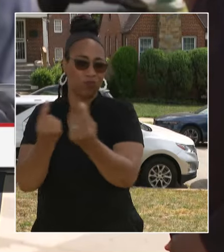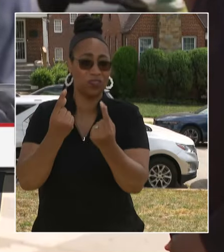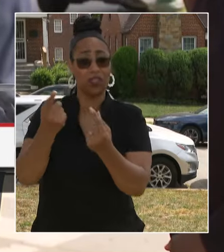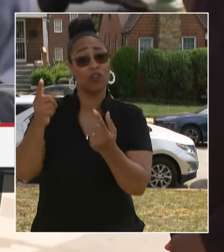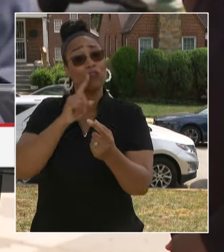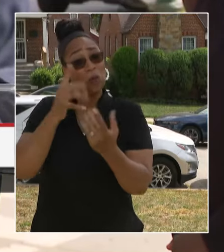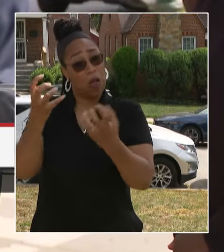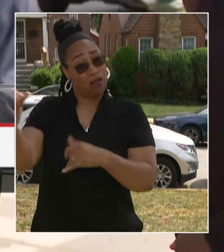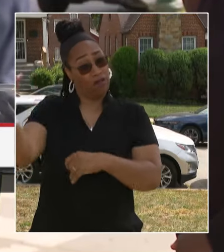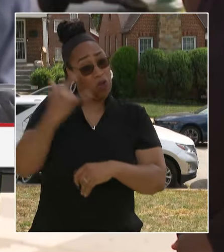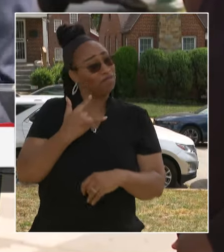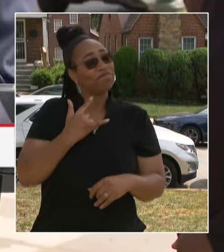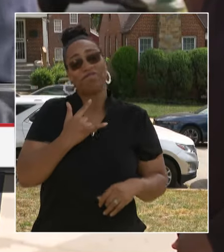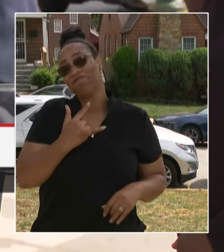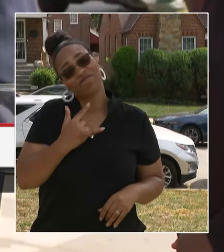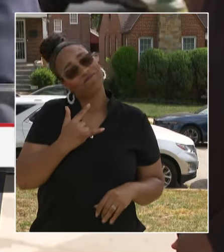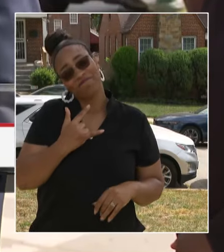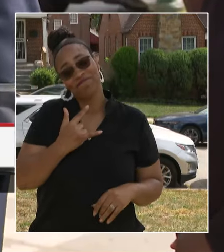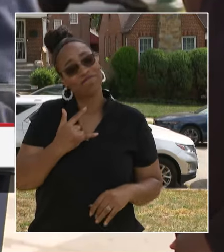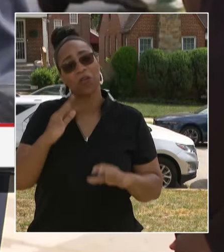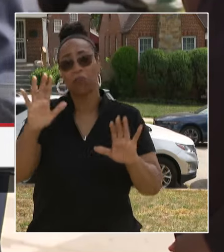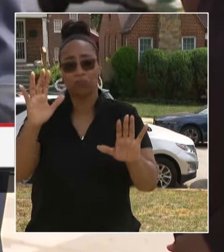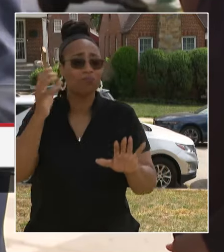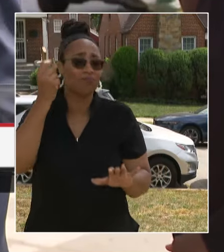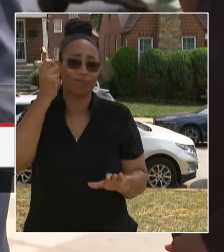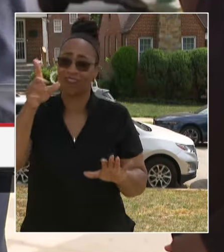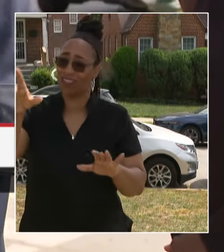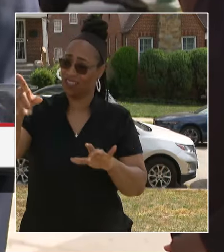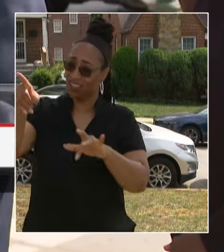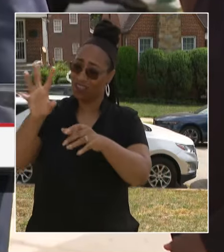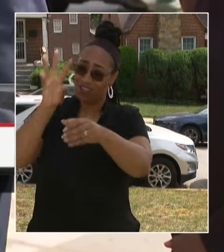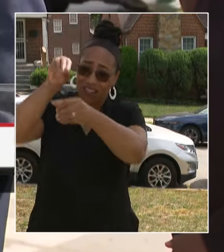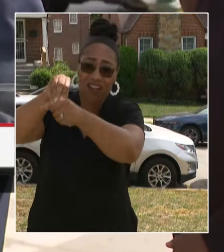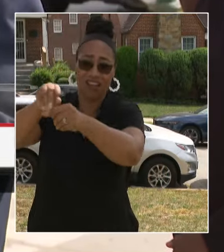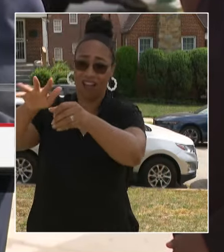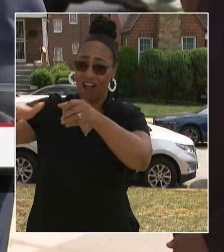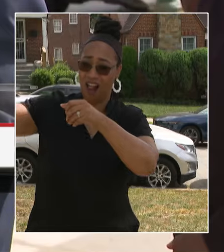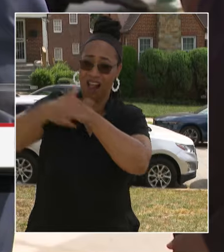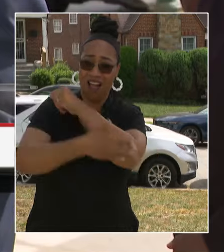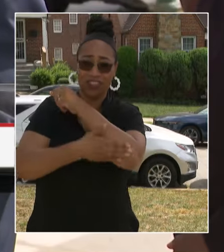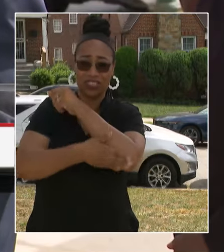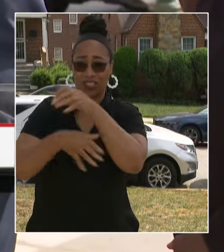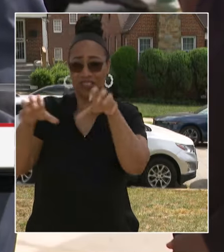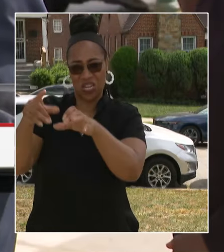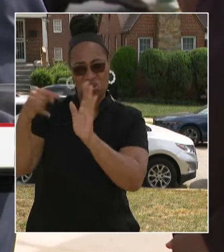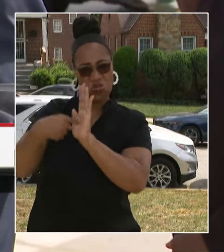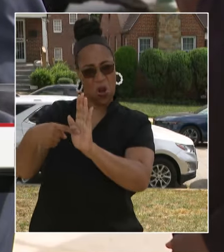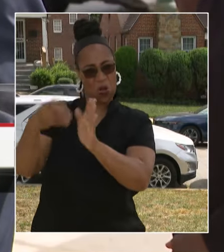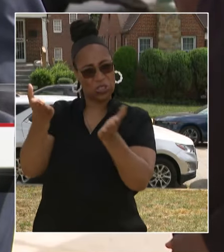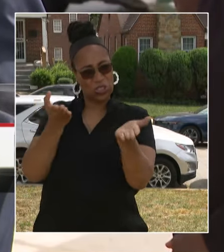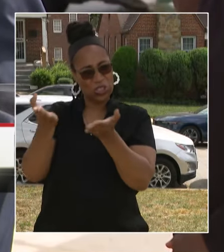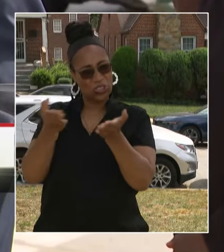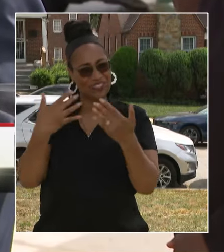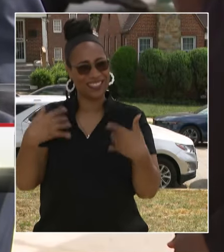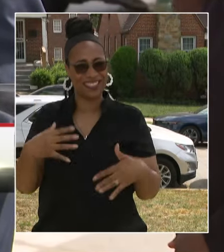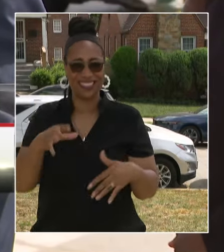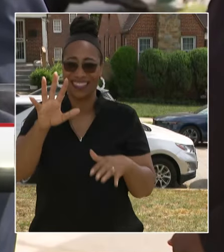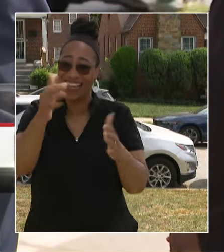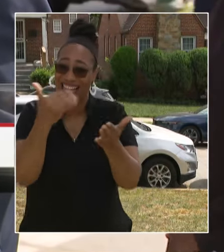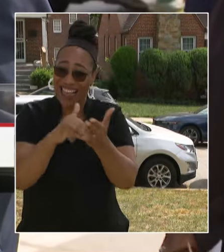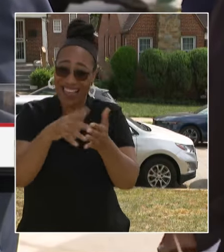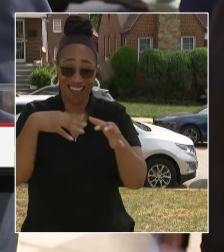should be doing it, and going the other. But this, Councilmember Parker, is a beginning. I thank you for it. I really appreciate your